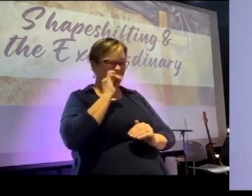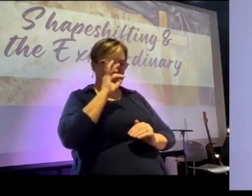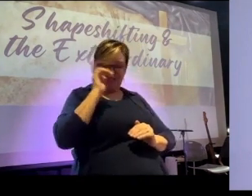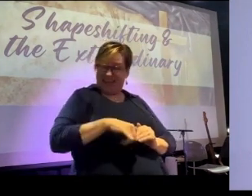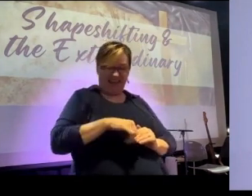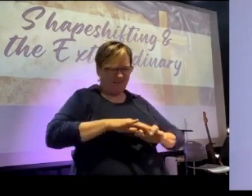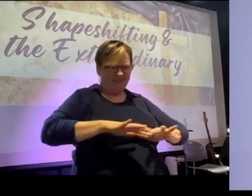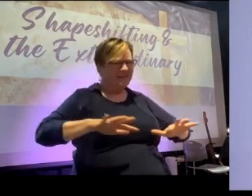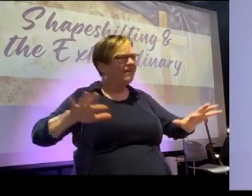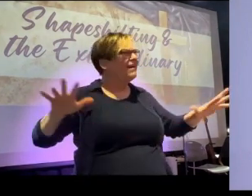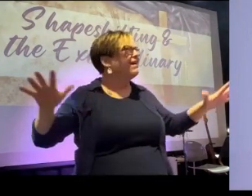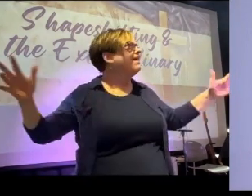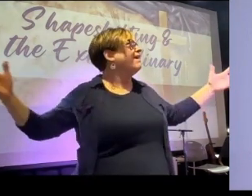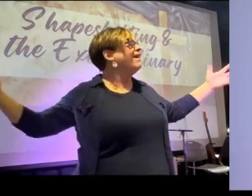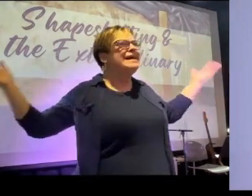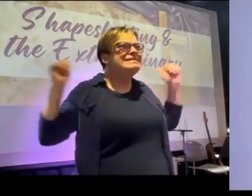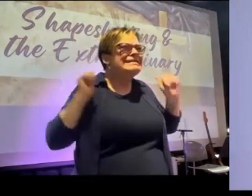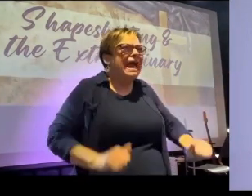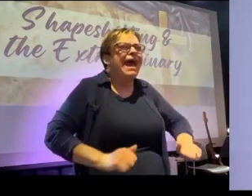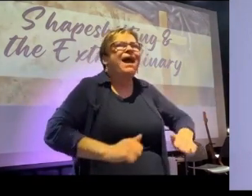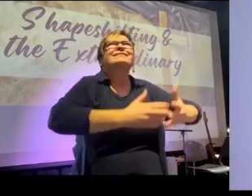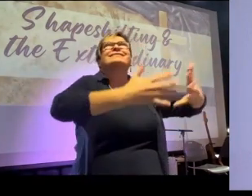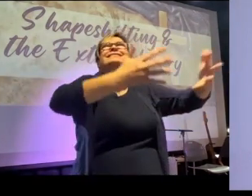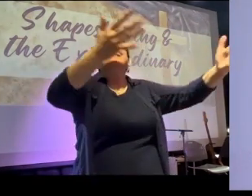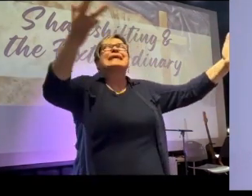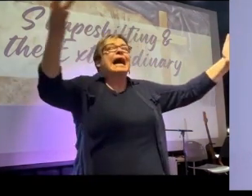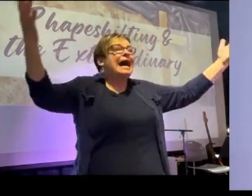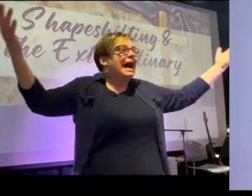and willingness.